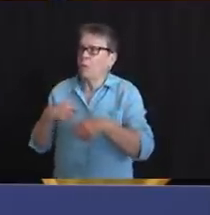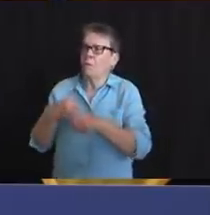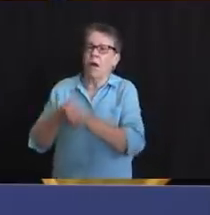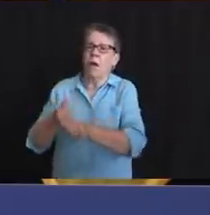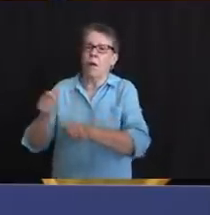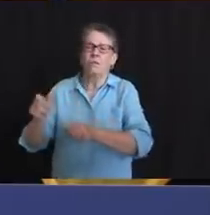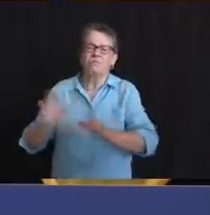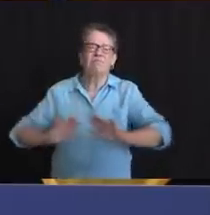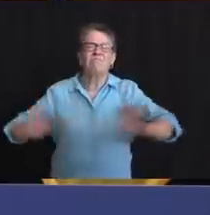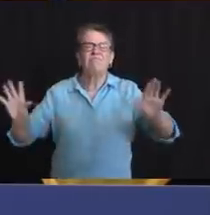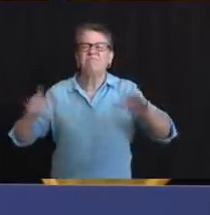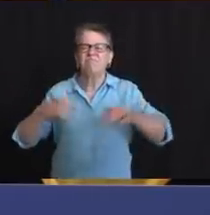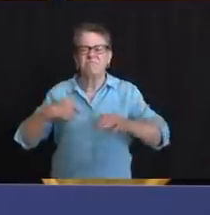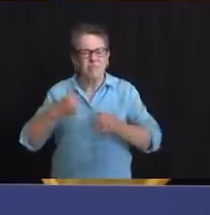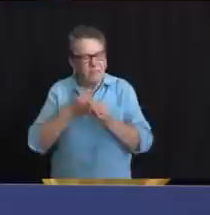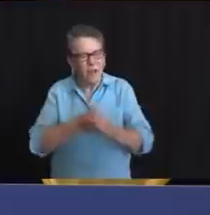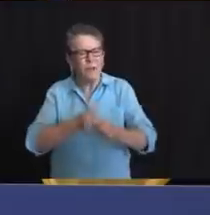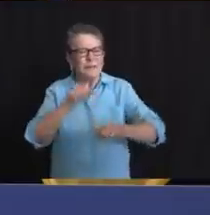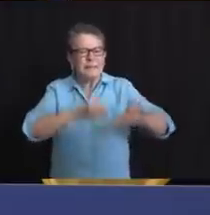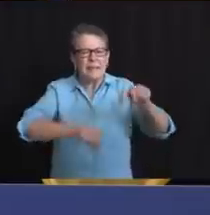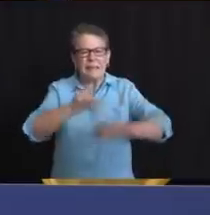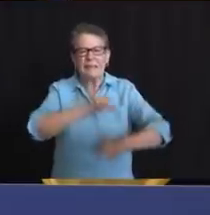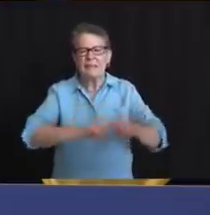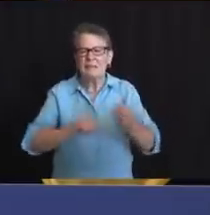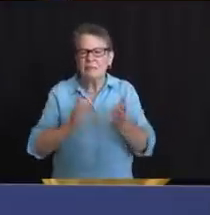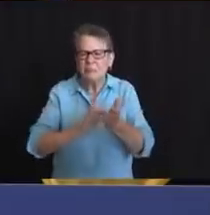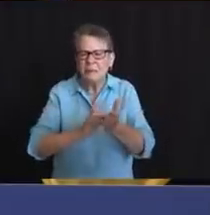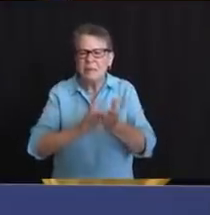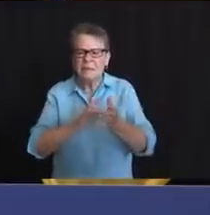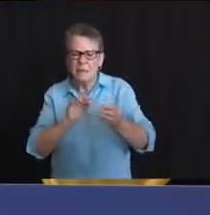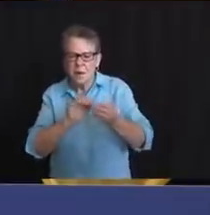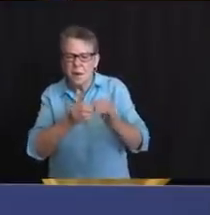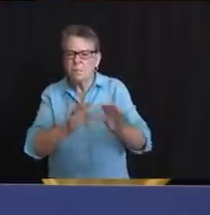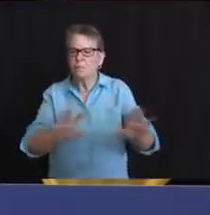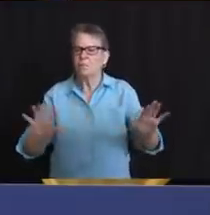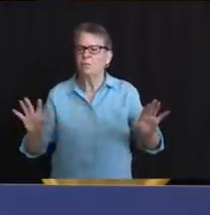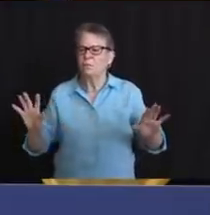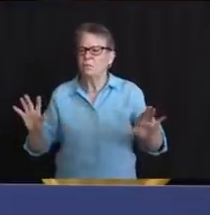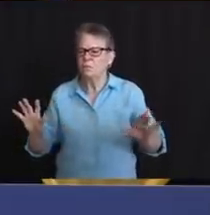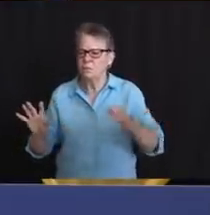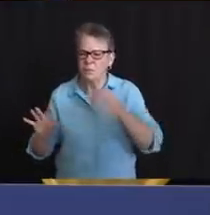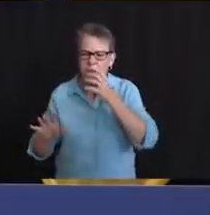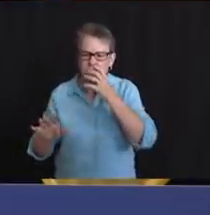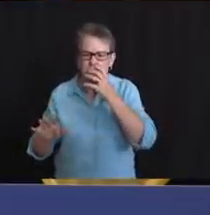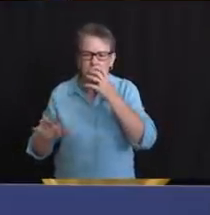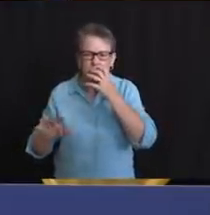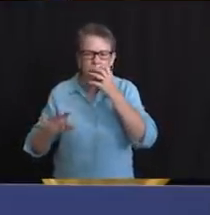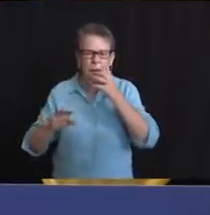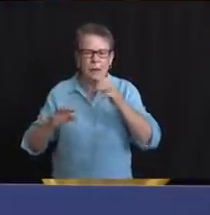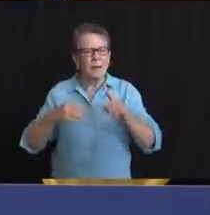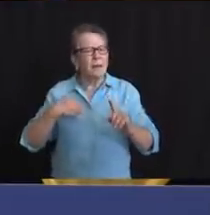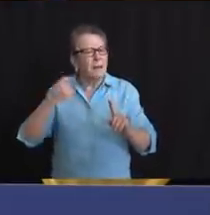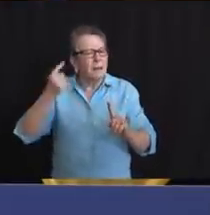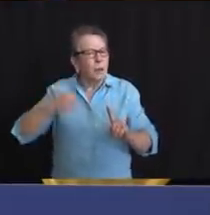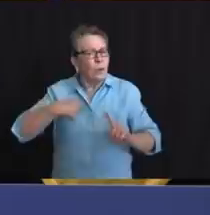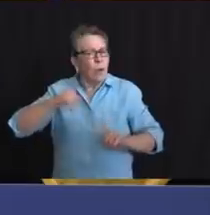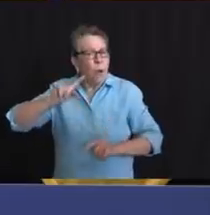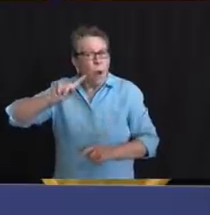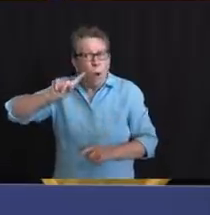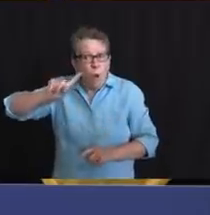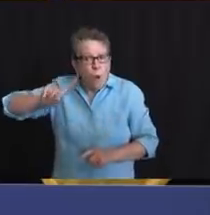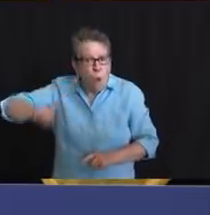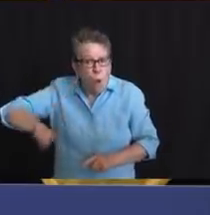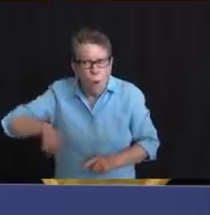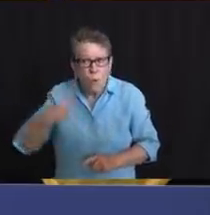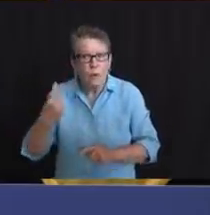point it puts a significant amount of pressure on our business community. And, you know, if you're, I'm just going to pick this, if you're in